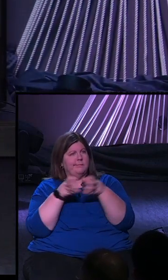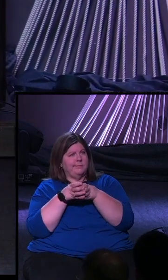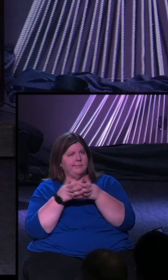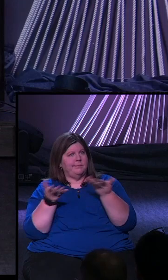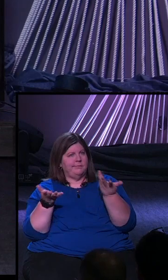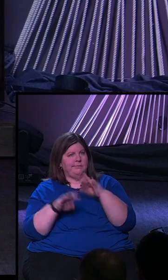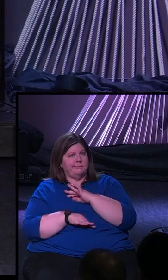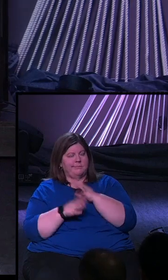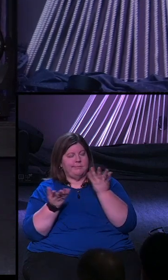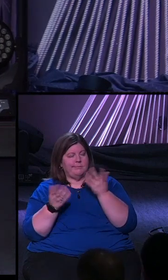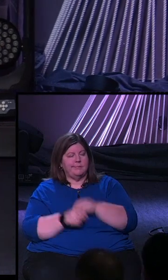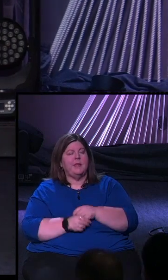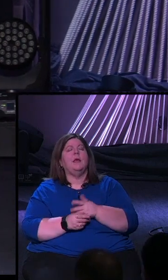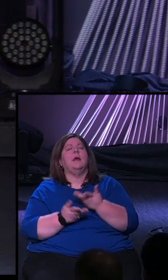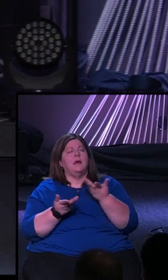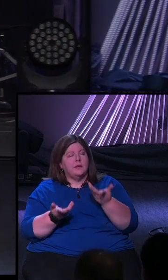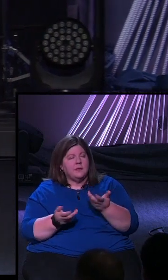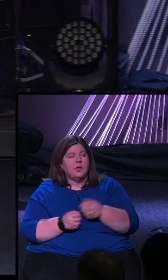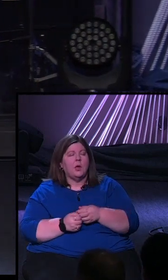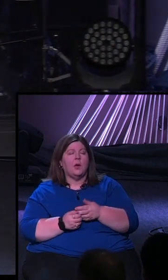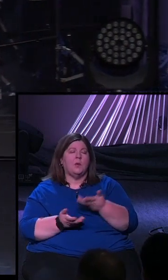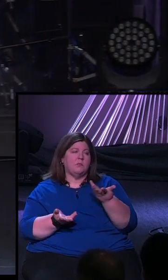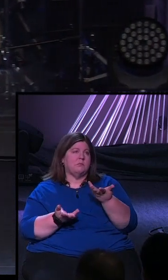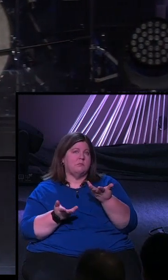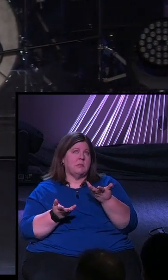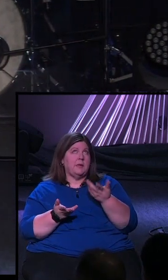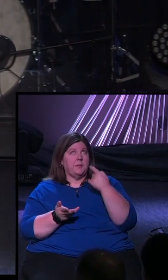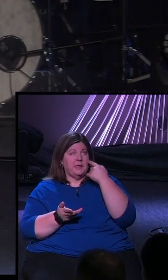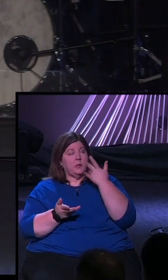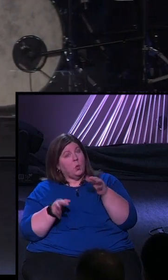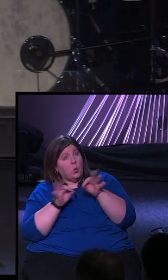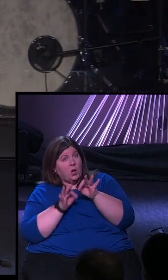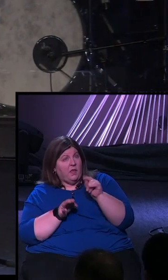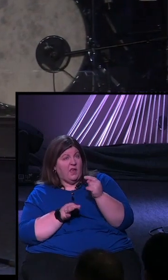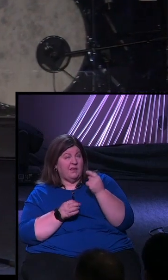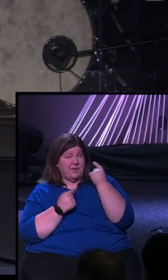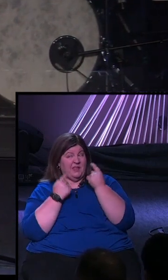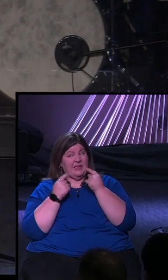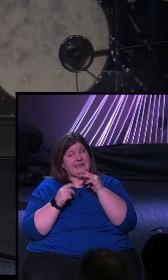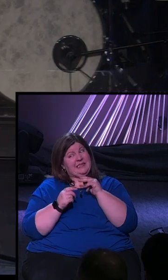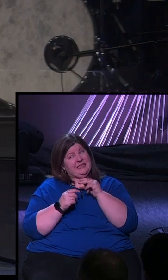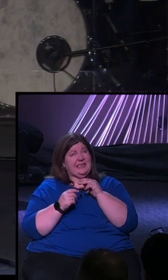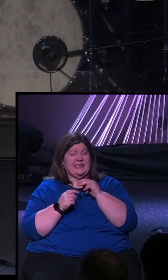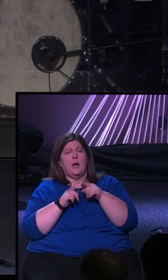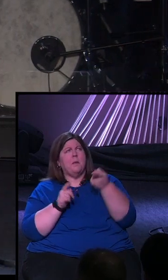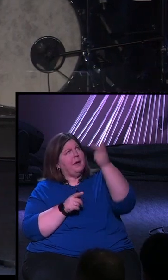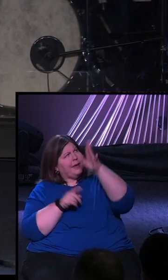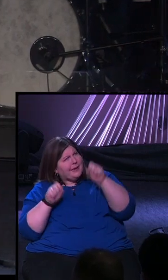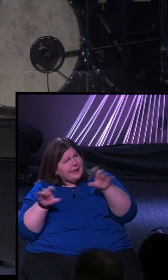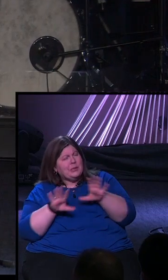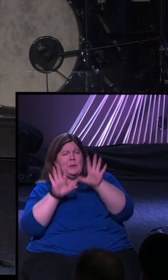looking for. And so it may be what we're thinking, it may be something completely different, but God can do amazing things through our